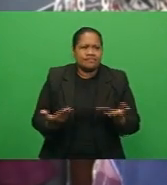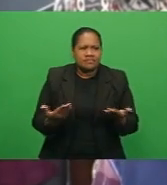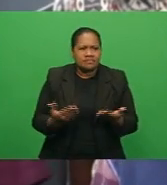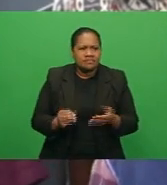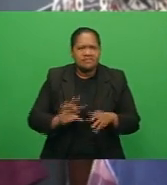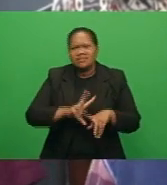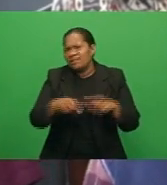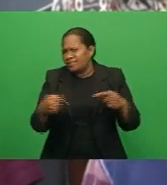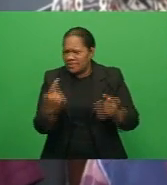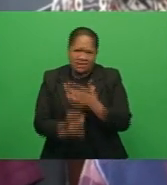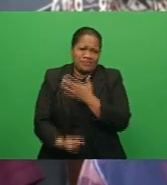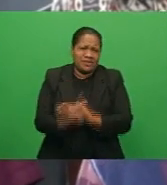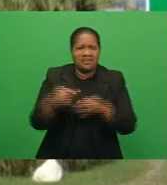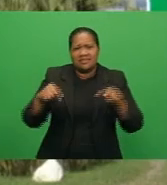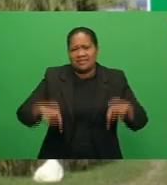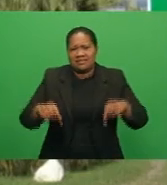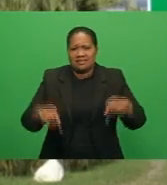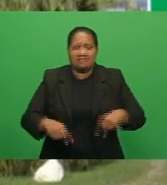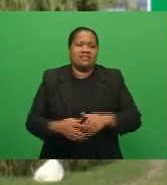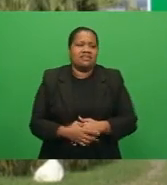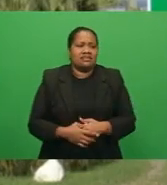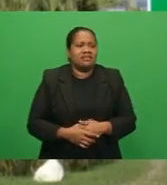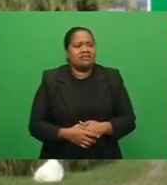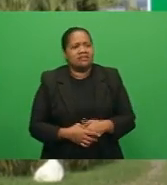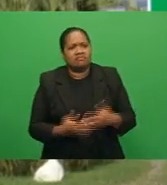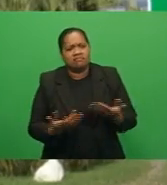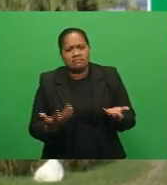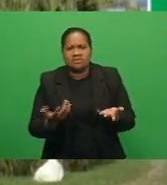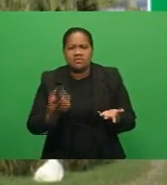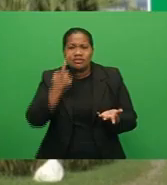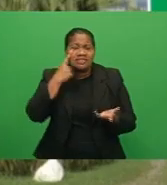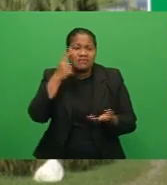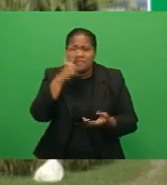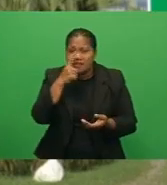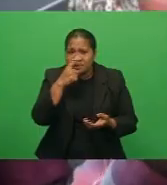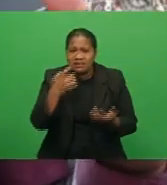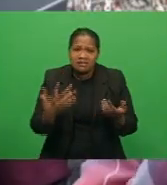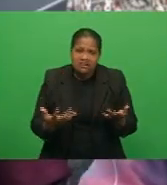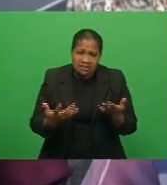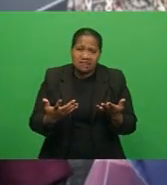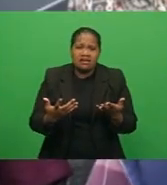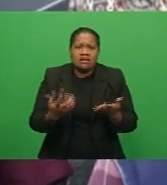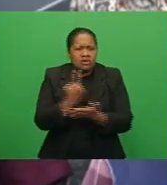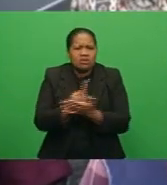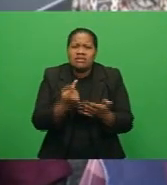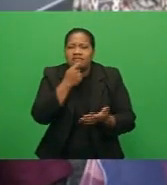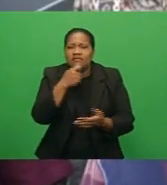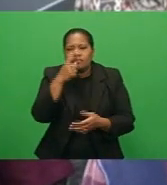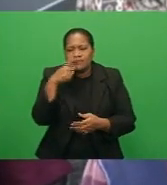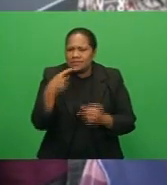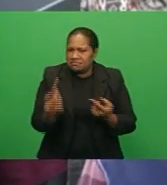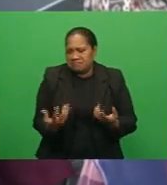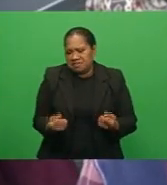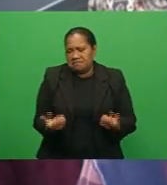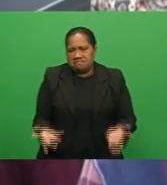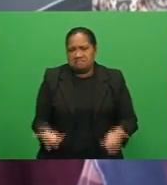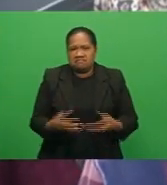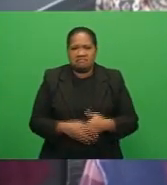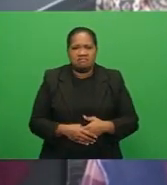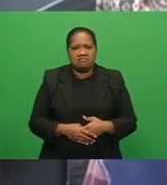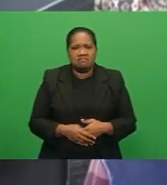Everything happening here, no job. And now see the people, only few people here, shopping